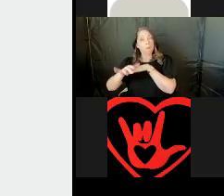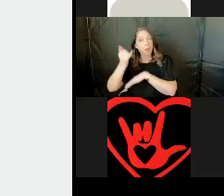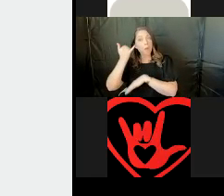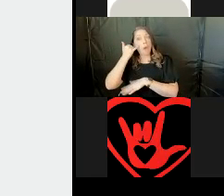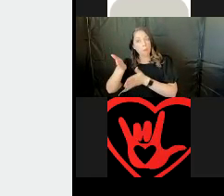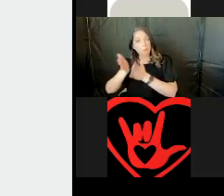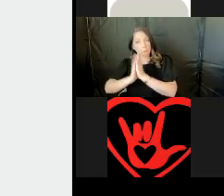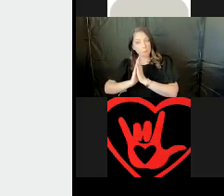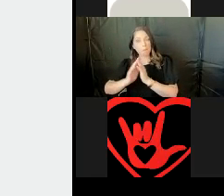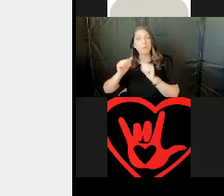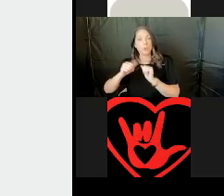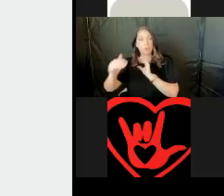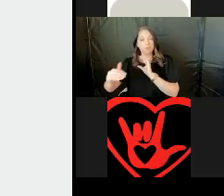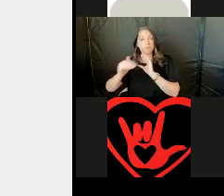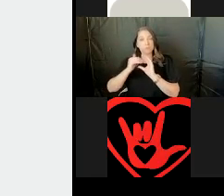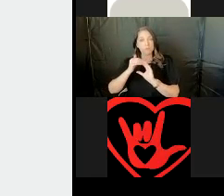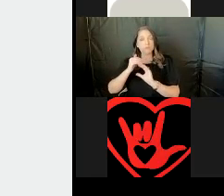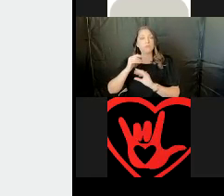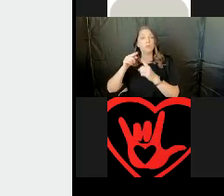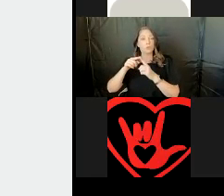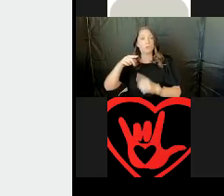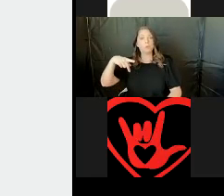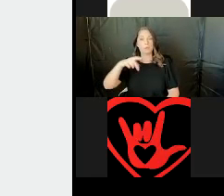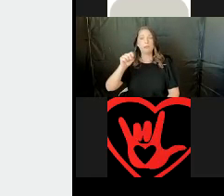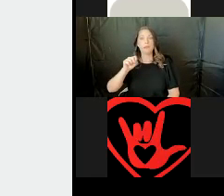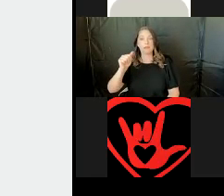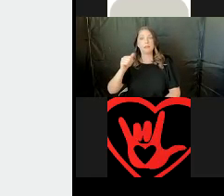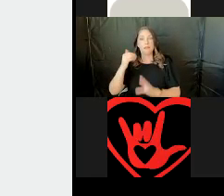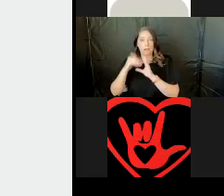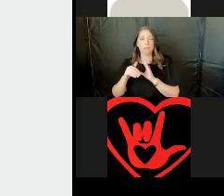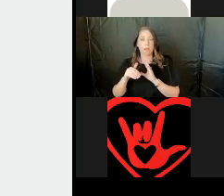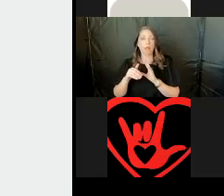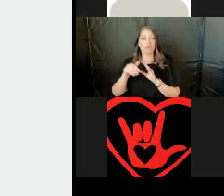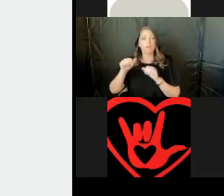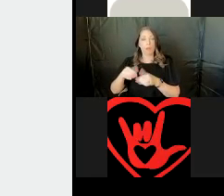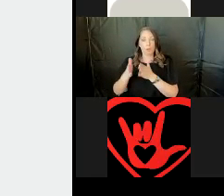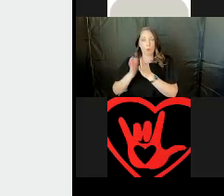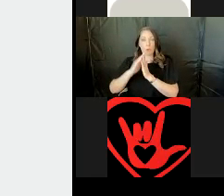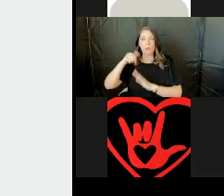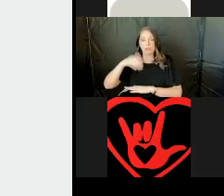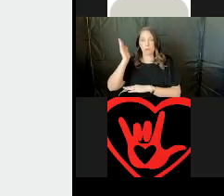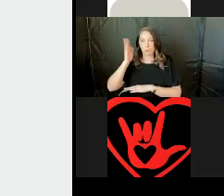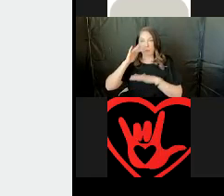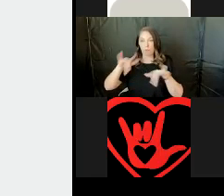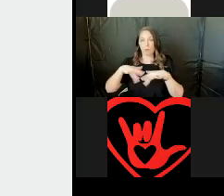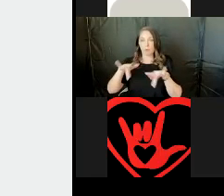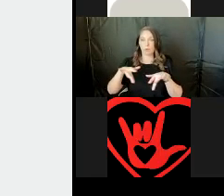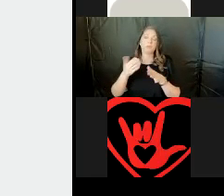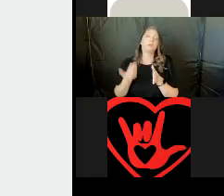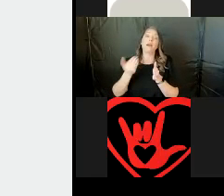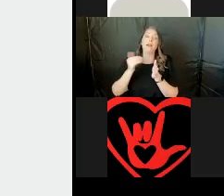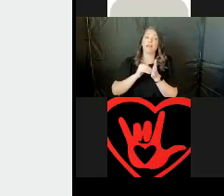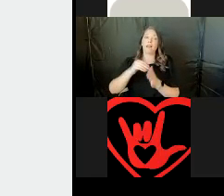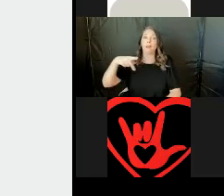an email to our PSA email address. And again, that's PSA at